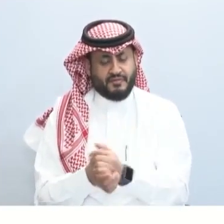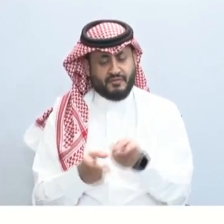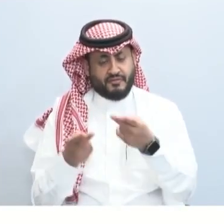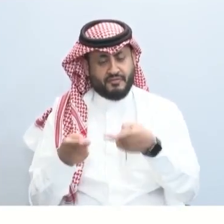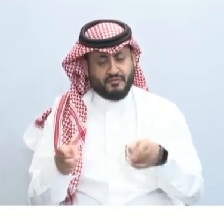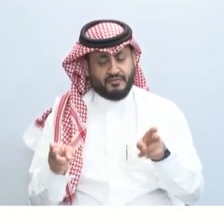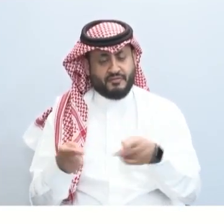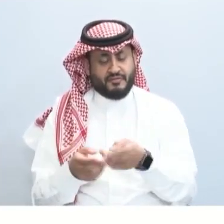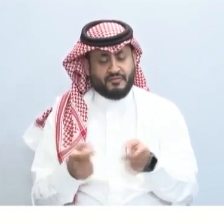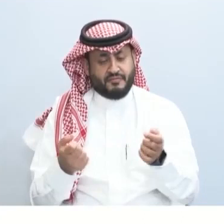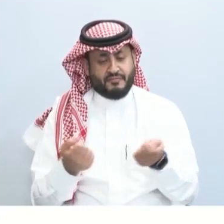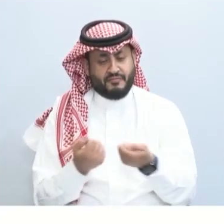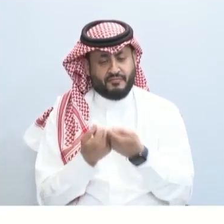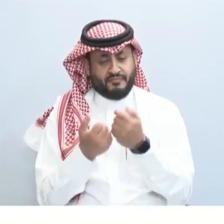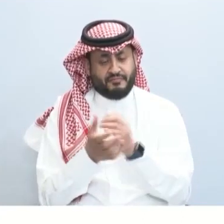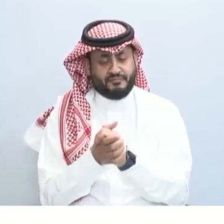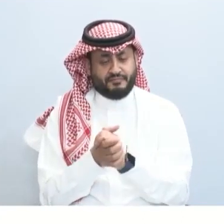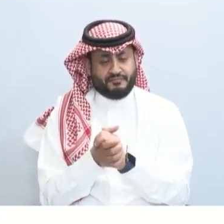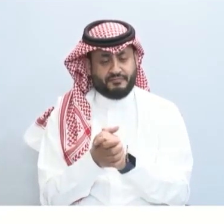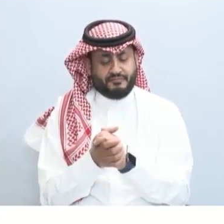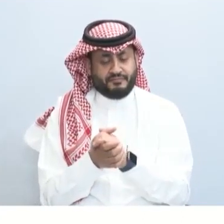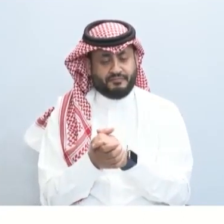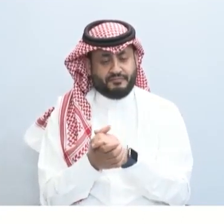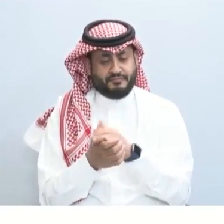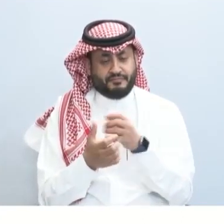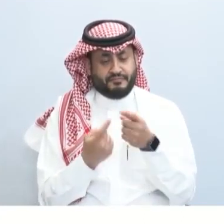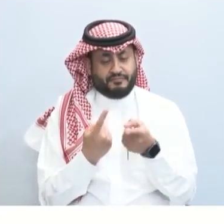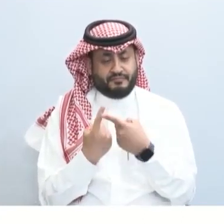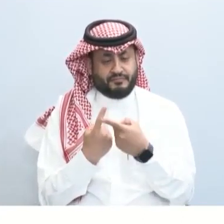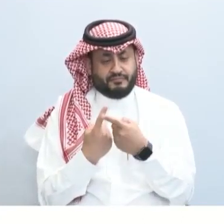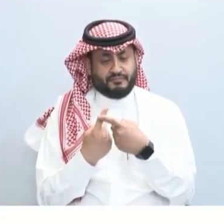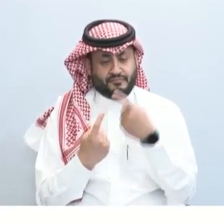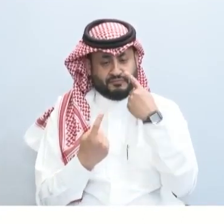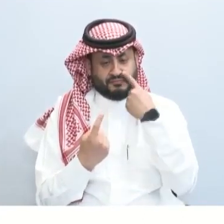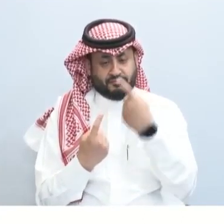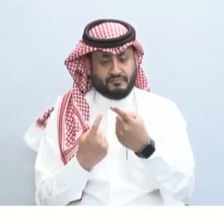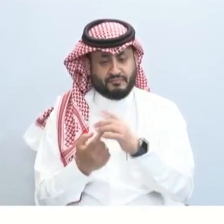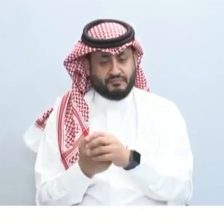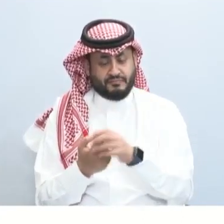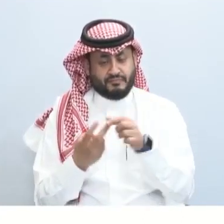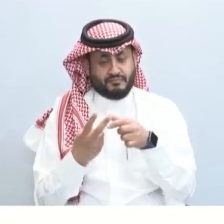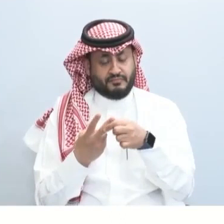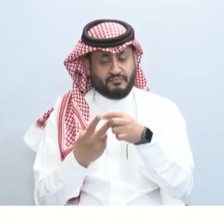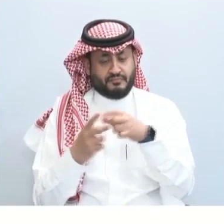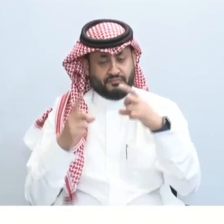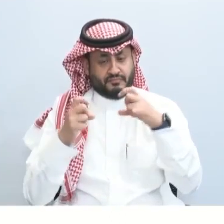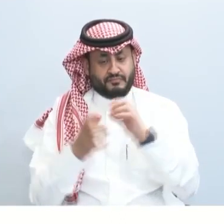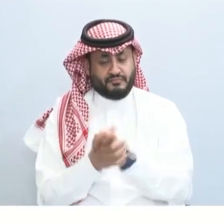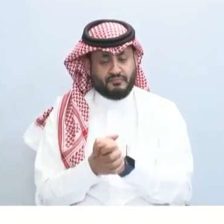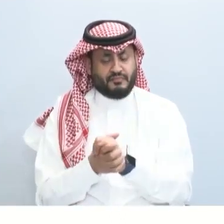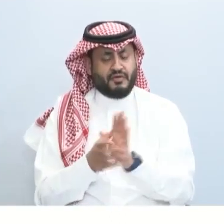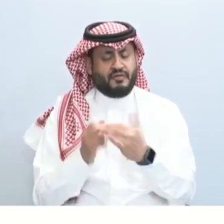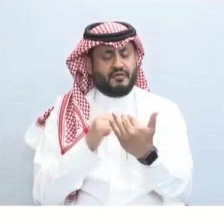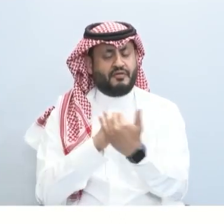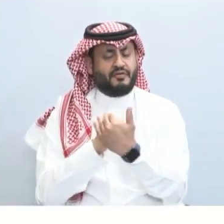to chant it together. But first, I would like you here to have a look at these two pictures. And tell